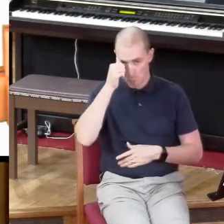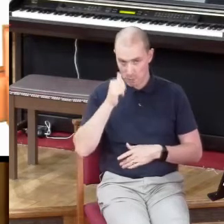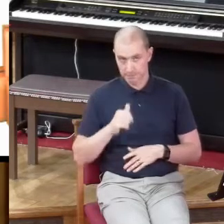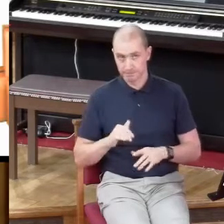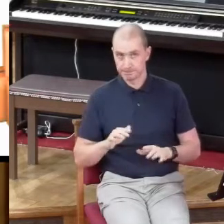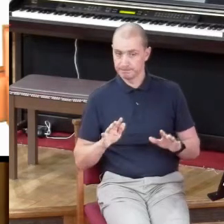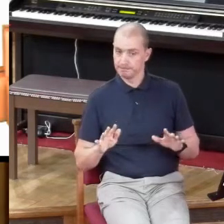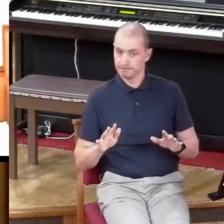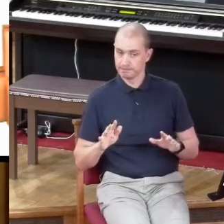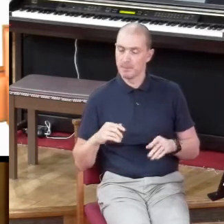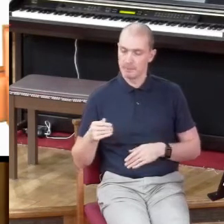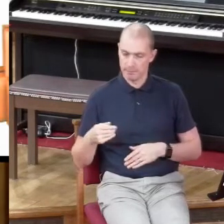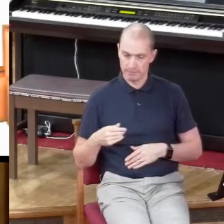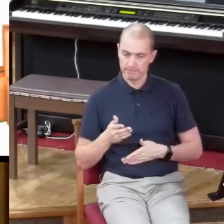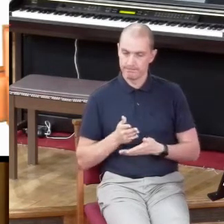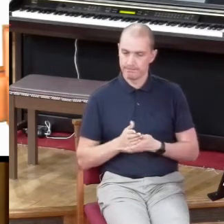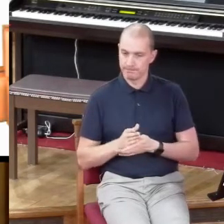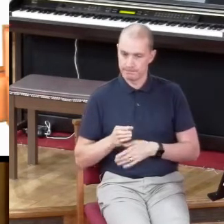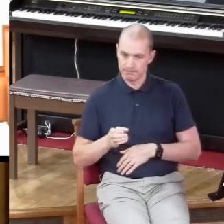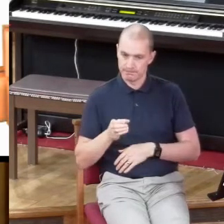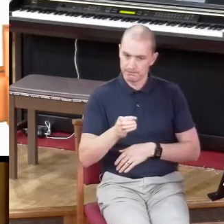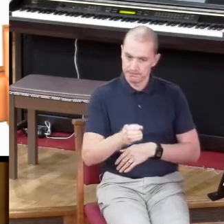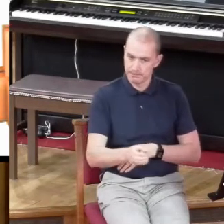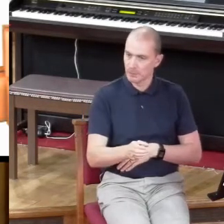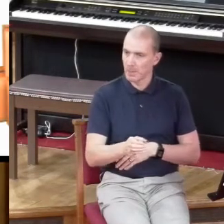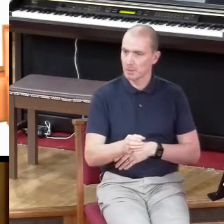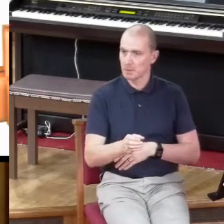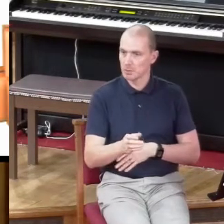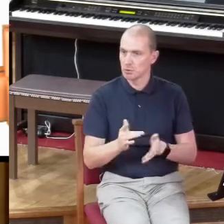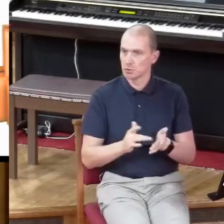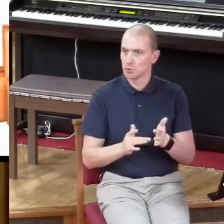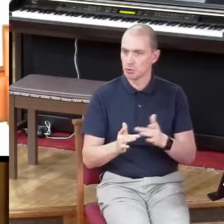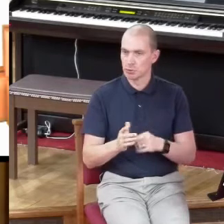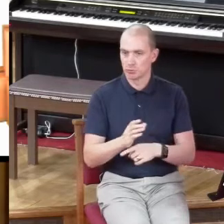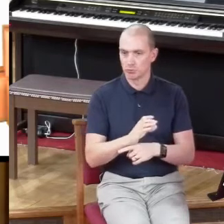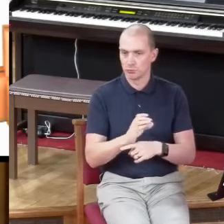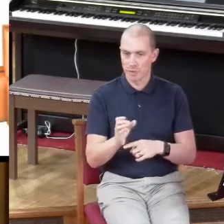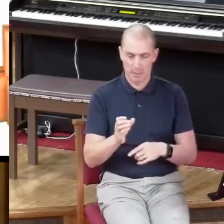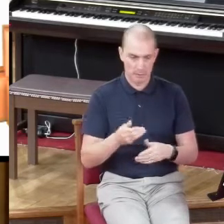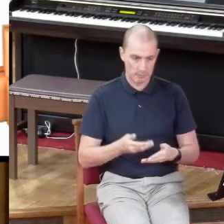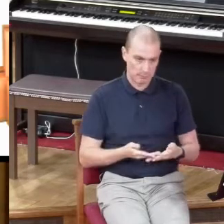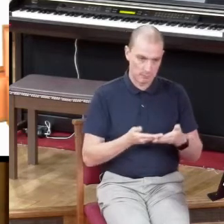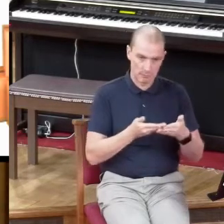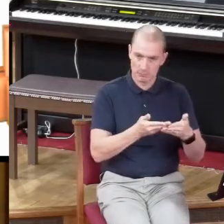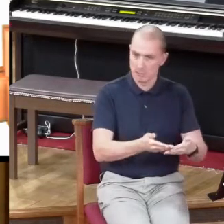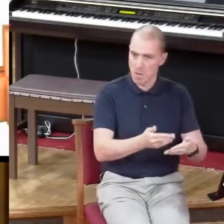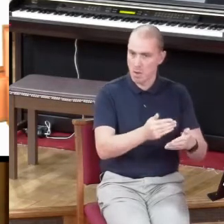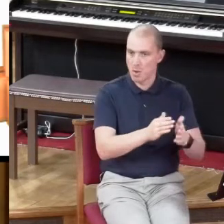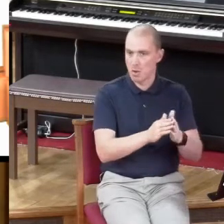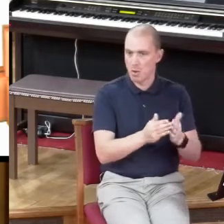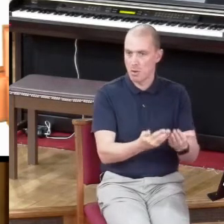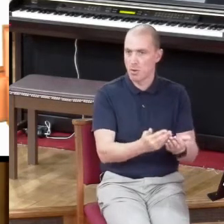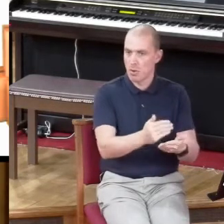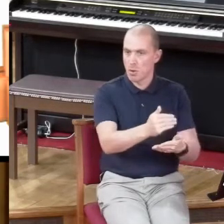why he gave us Jesus and the gospel and this framework, so that we don't lose our